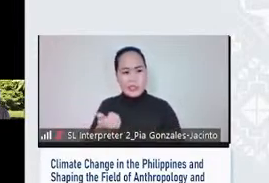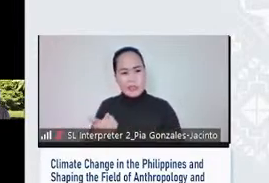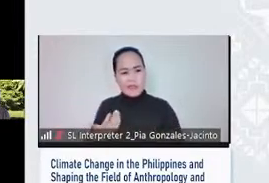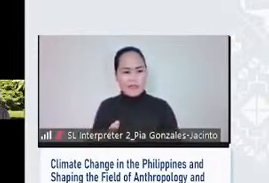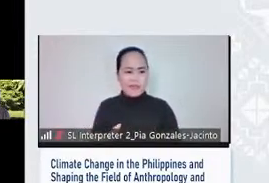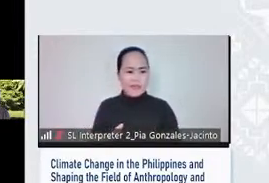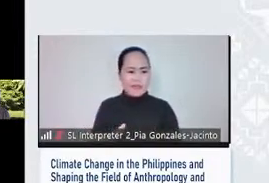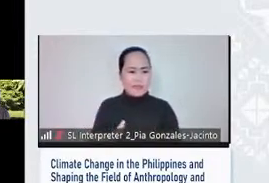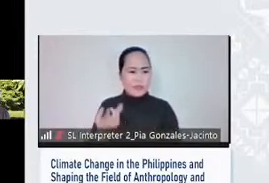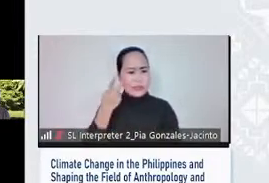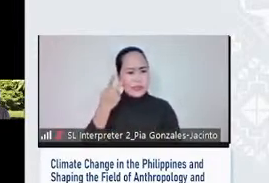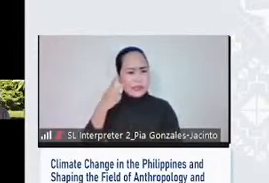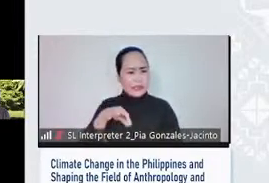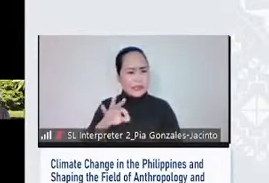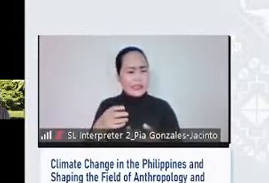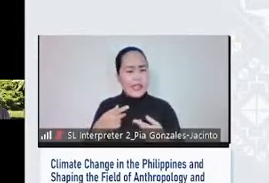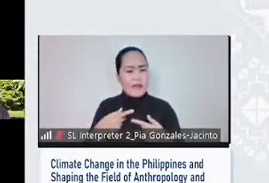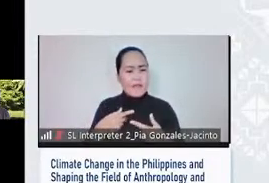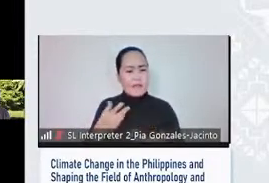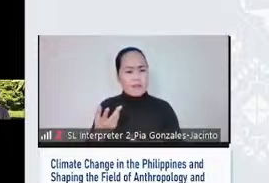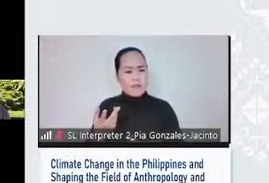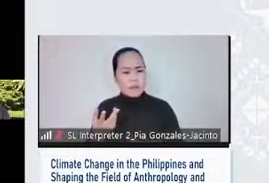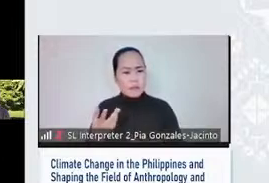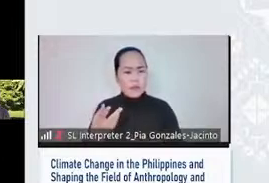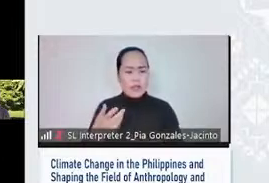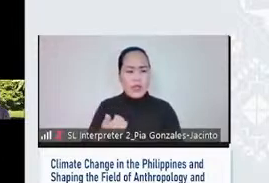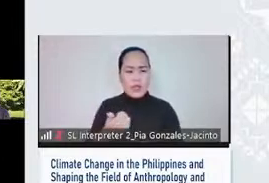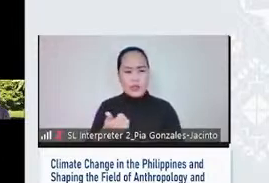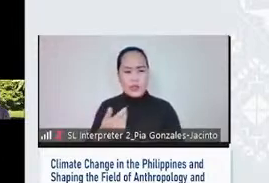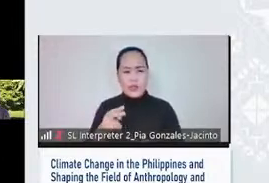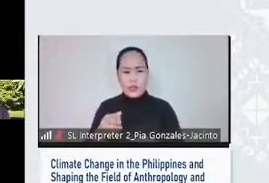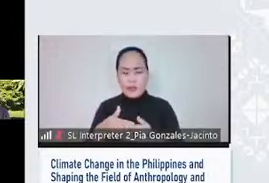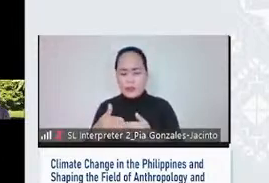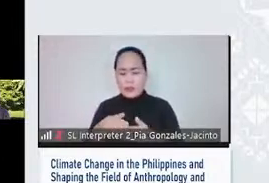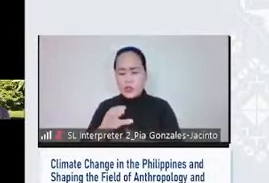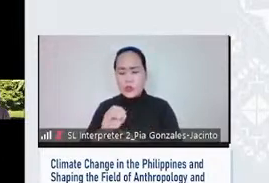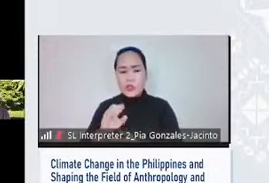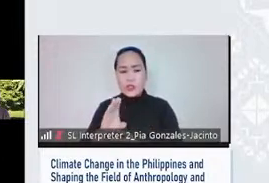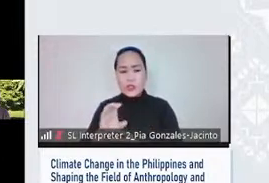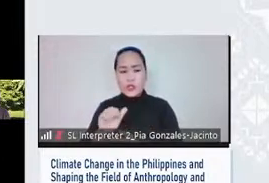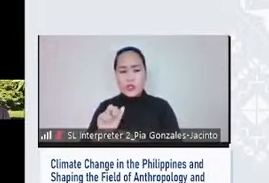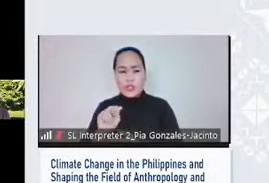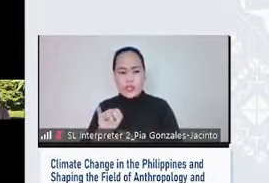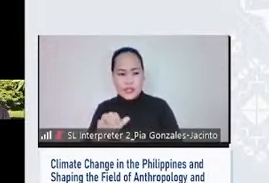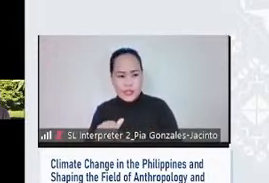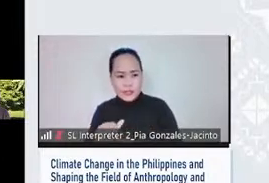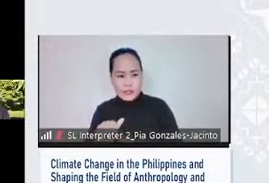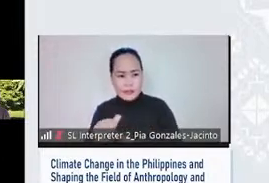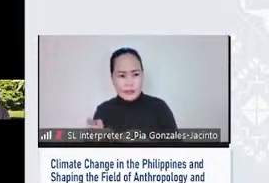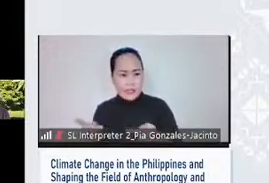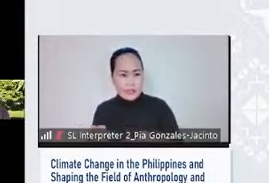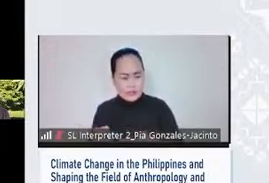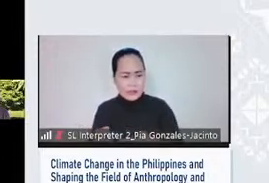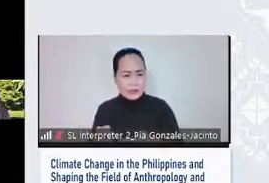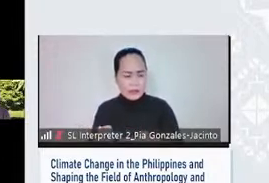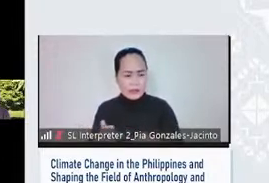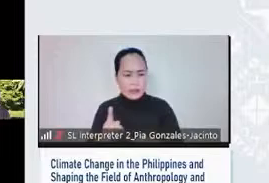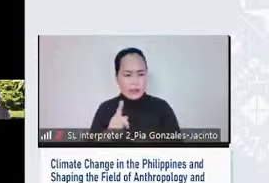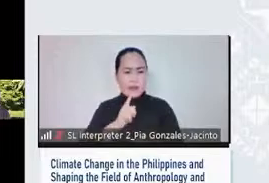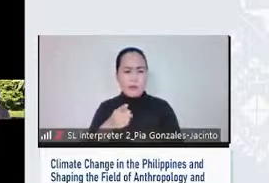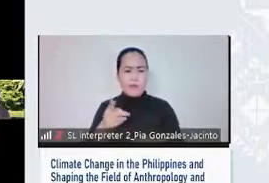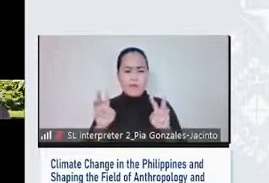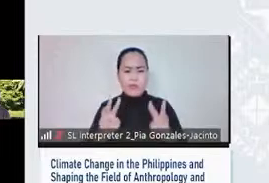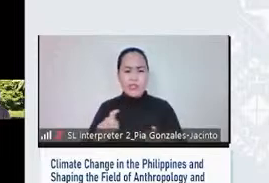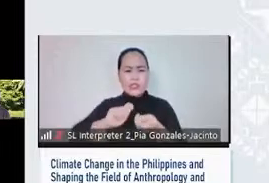coast from any period to connect the dots to near Oceania and the Western Pacific. Climate changes in the Philippines have often